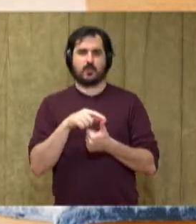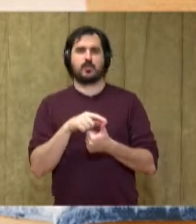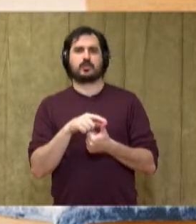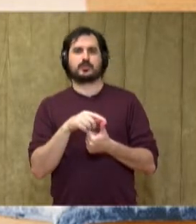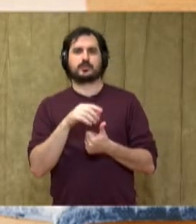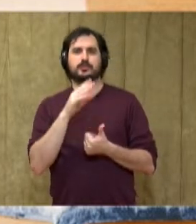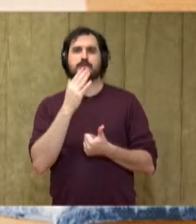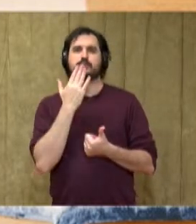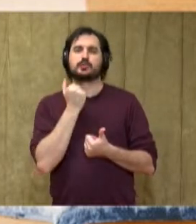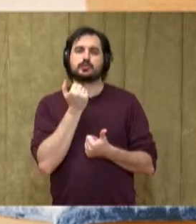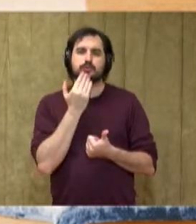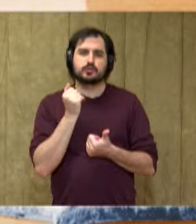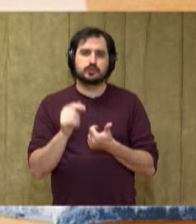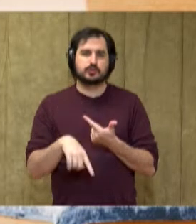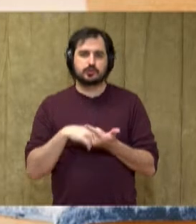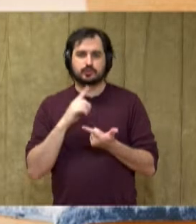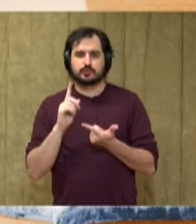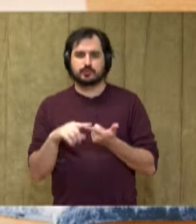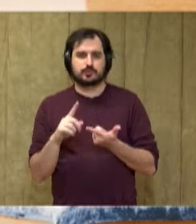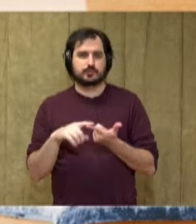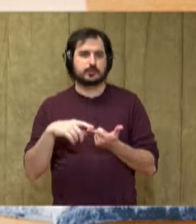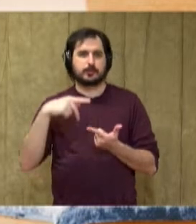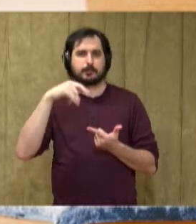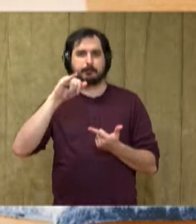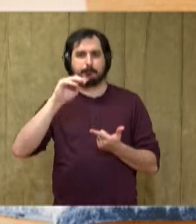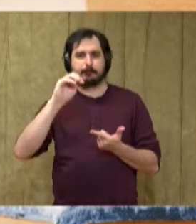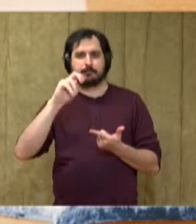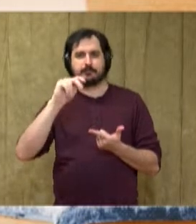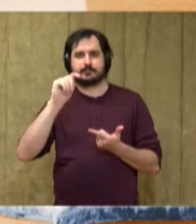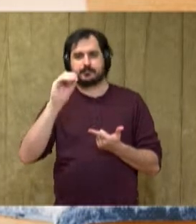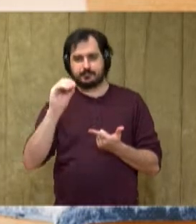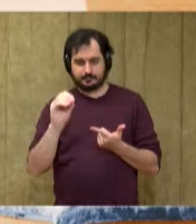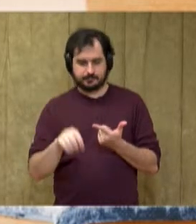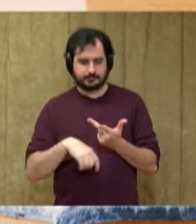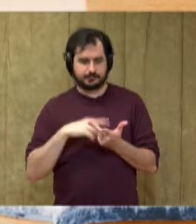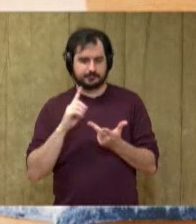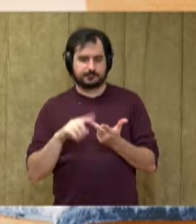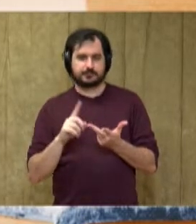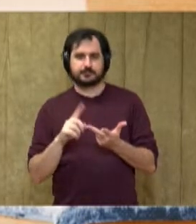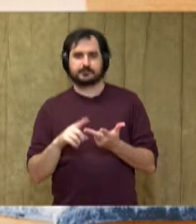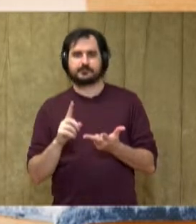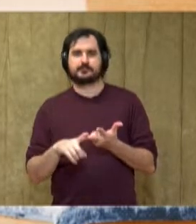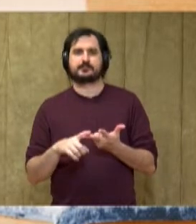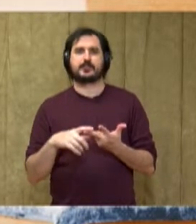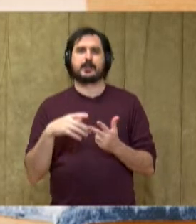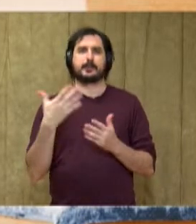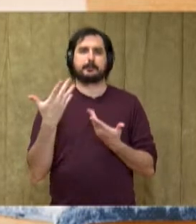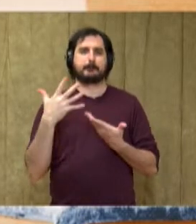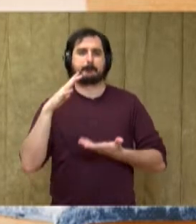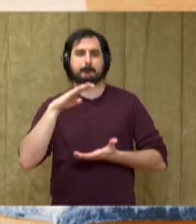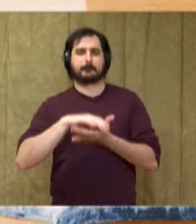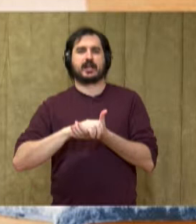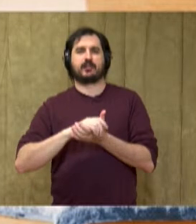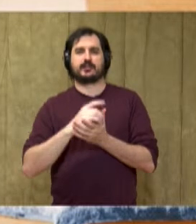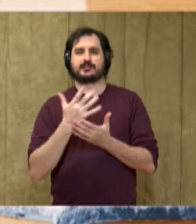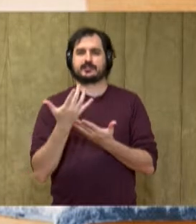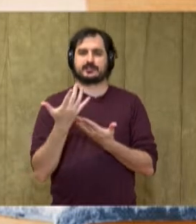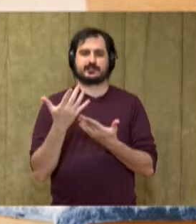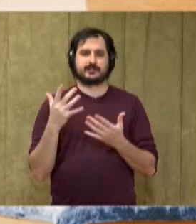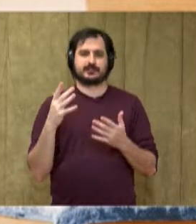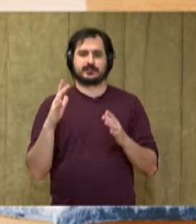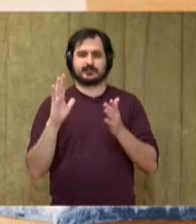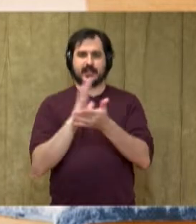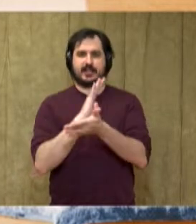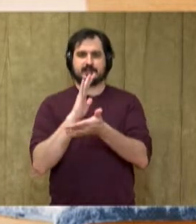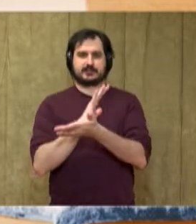pimentos to printed items, such as marriage license, playing cards, and newspapers. Similar taxes were often collected